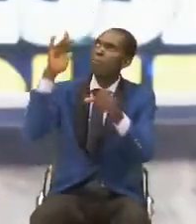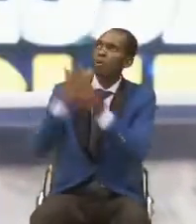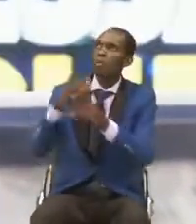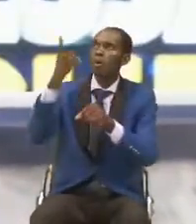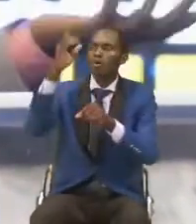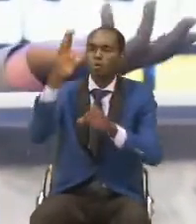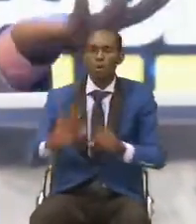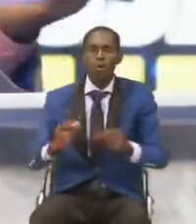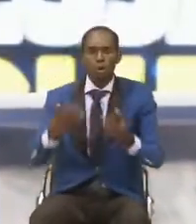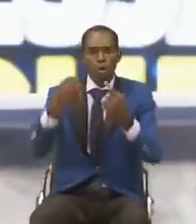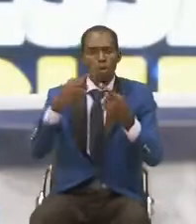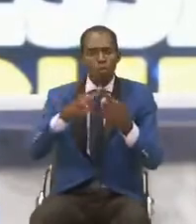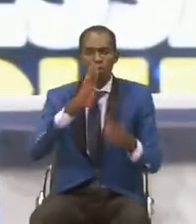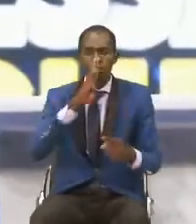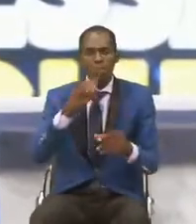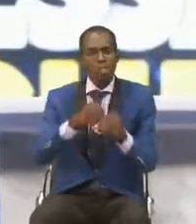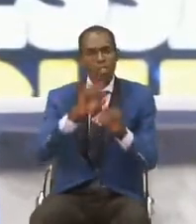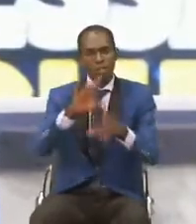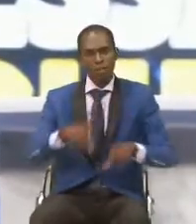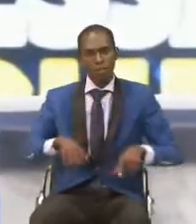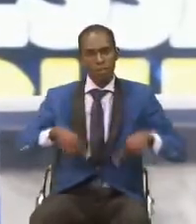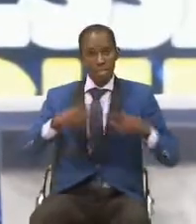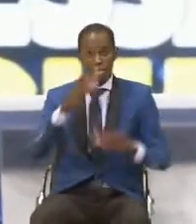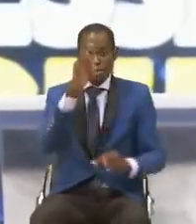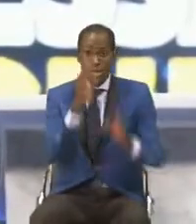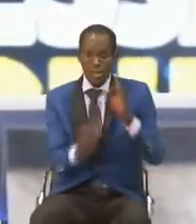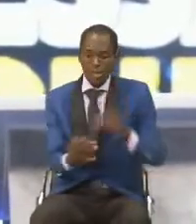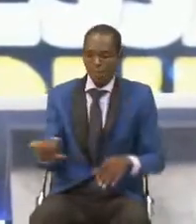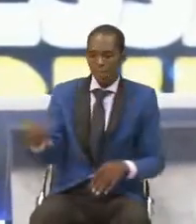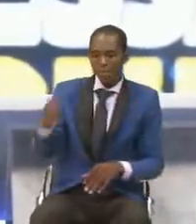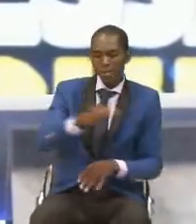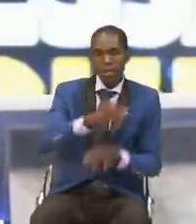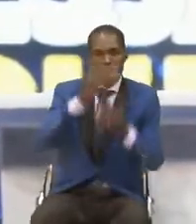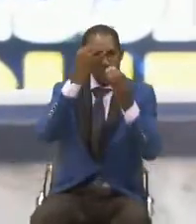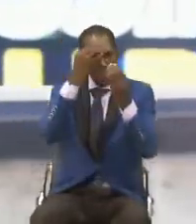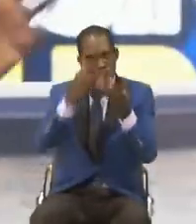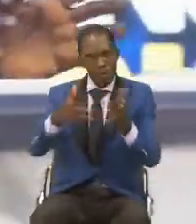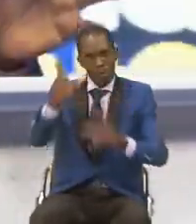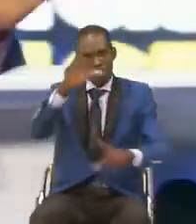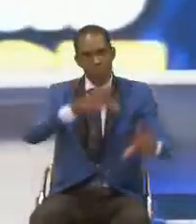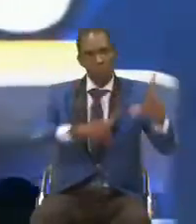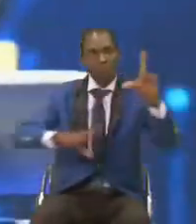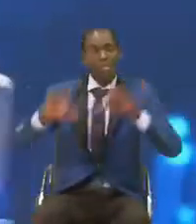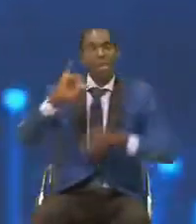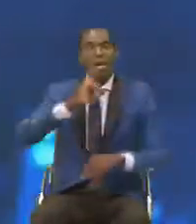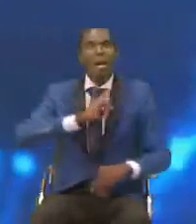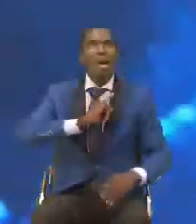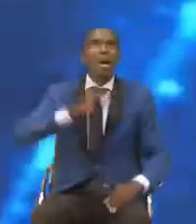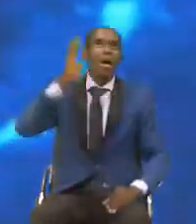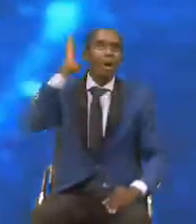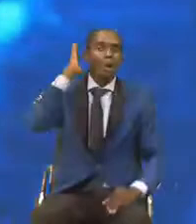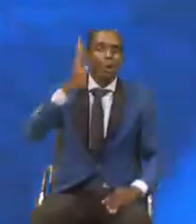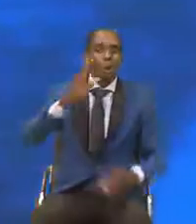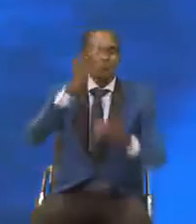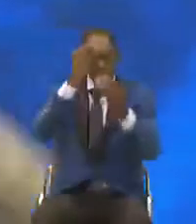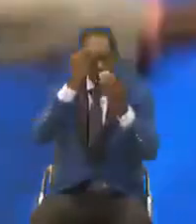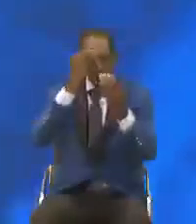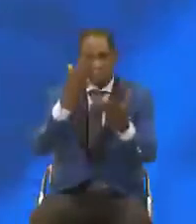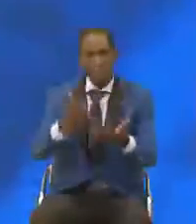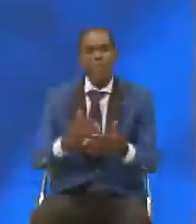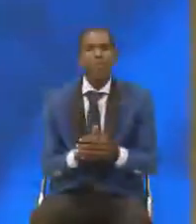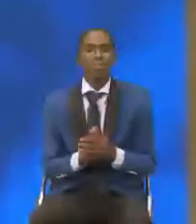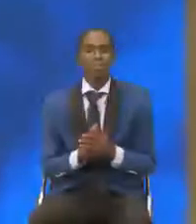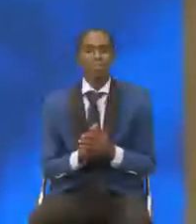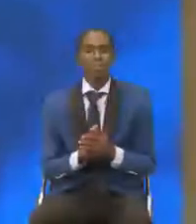And that's how the fulfillment of the promise of God begins in your life. If they obey,